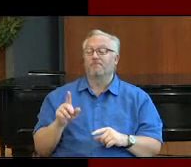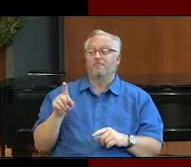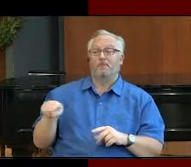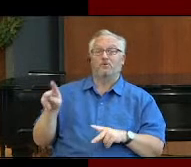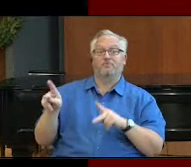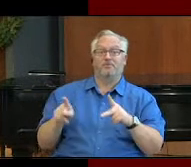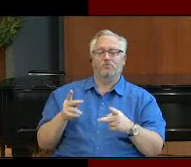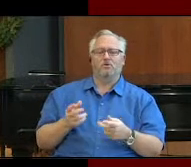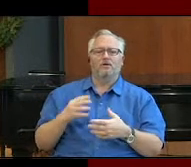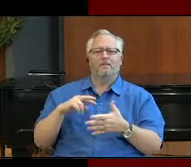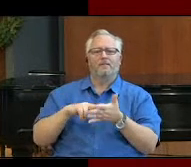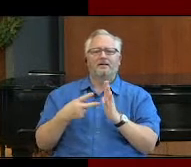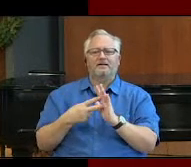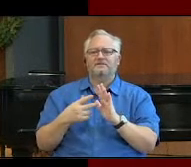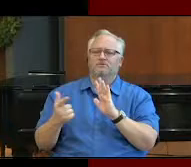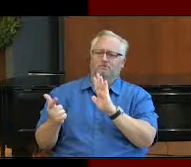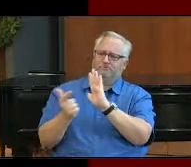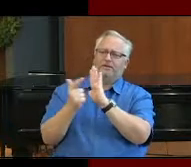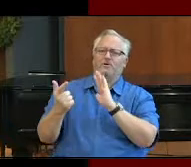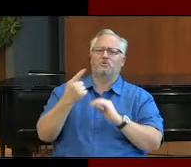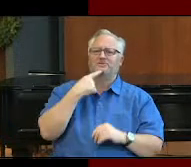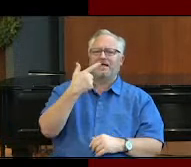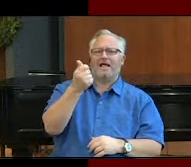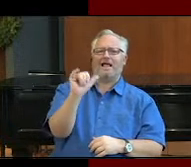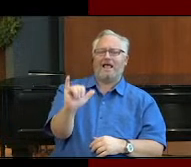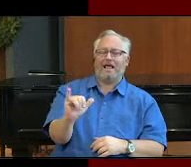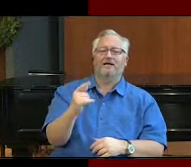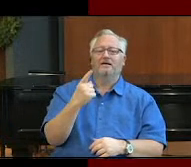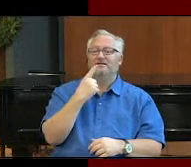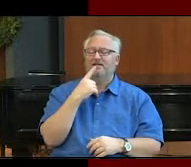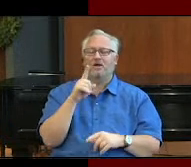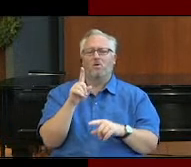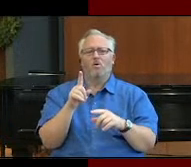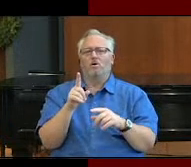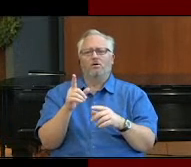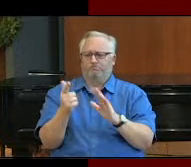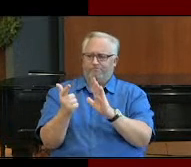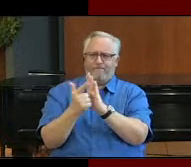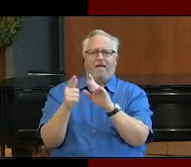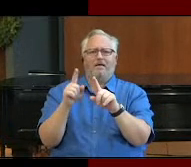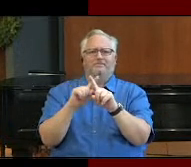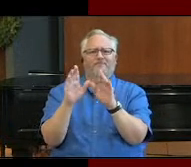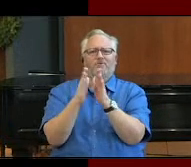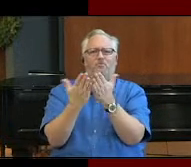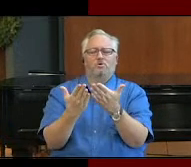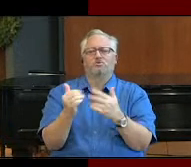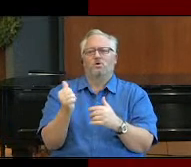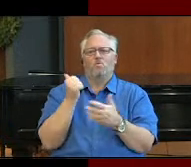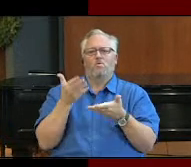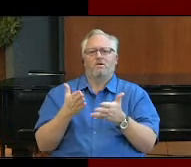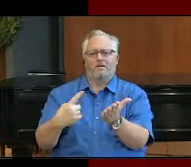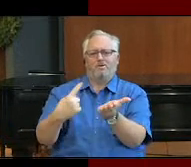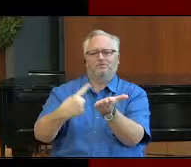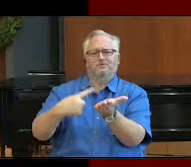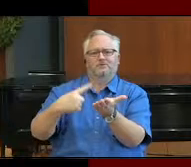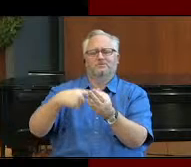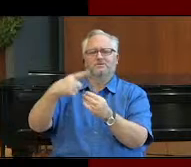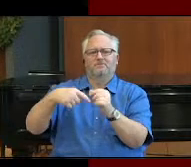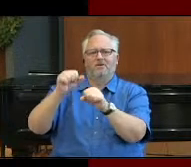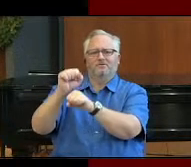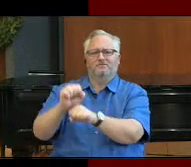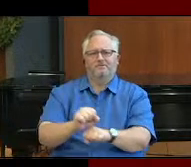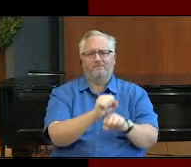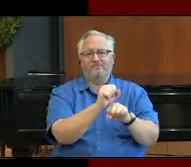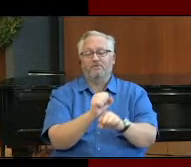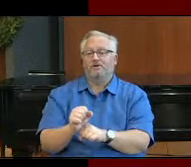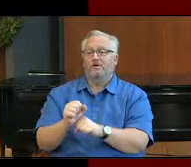that make it a crime to say gay, that ban books and won't allow a discussion of slavery and what was done to